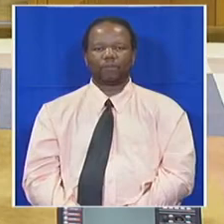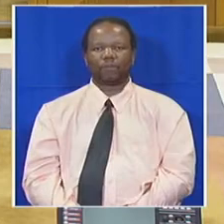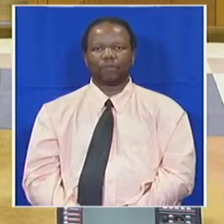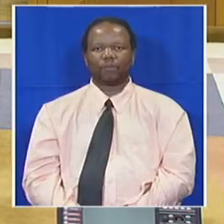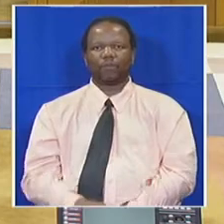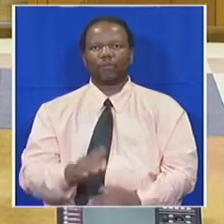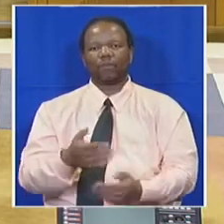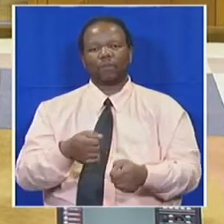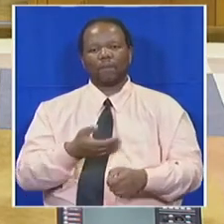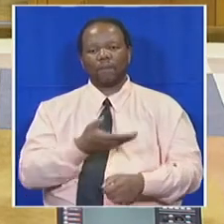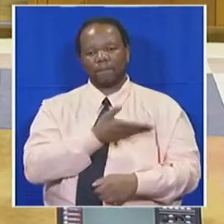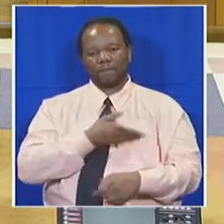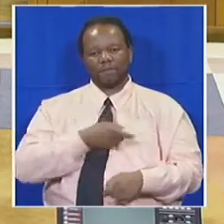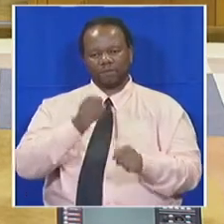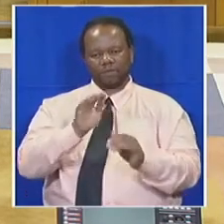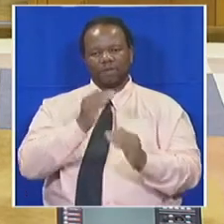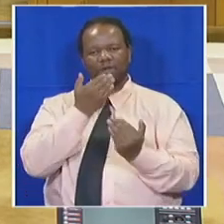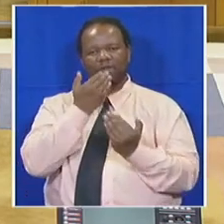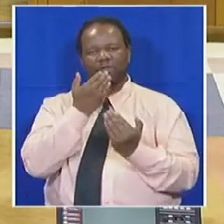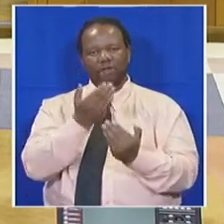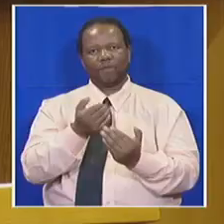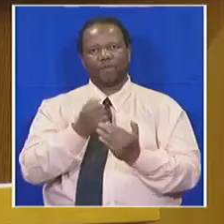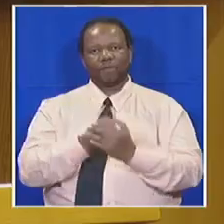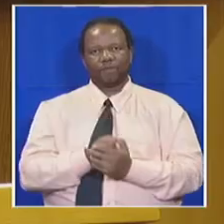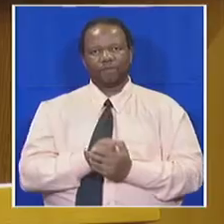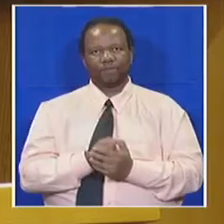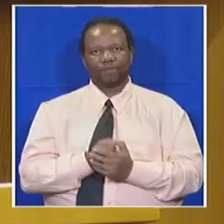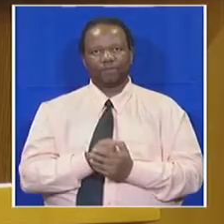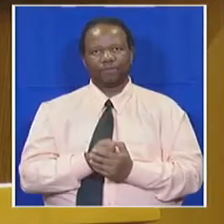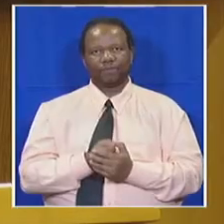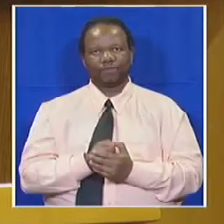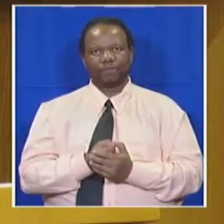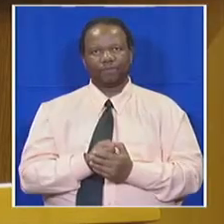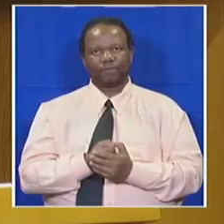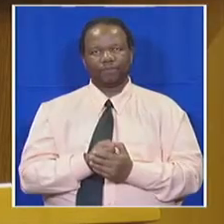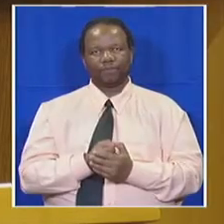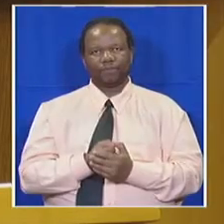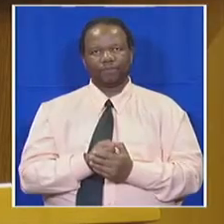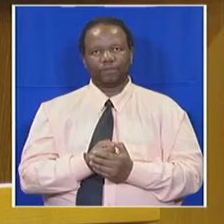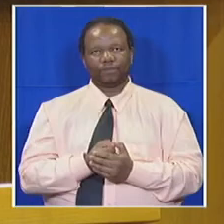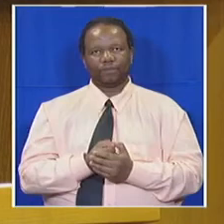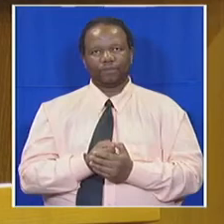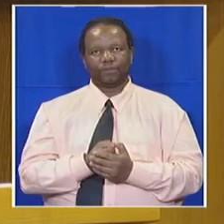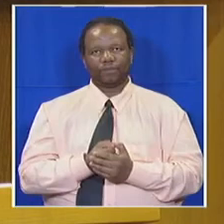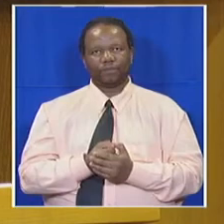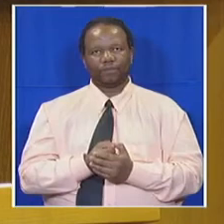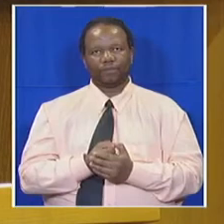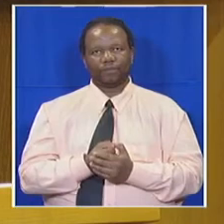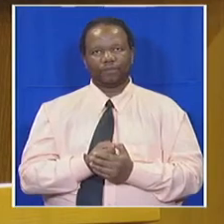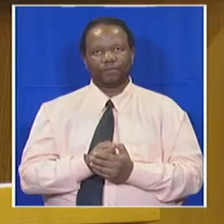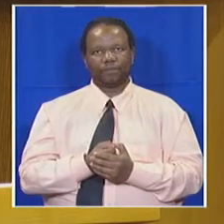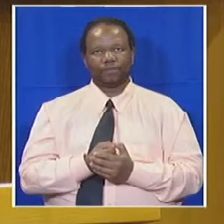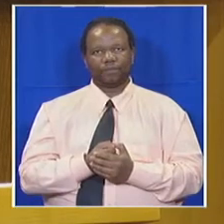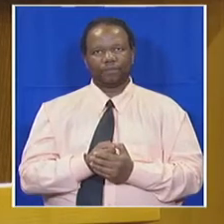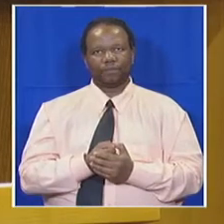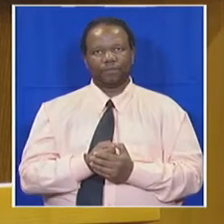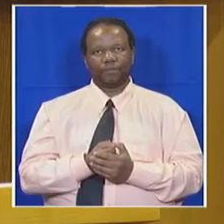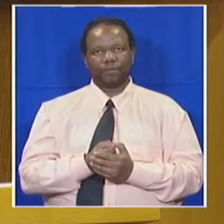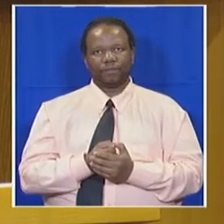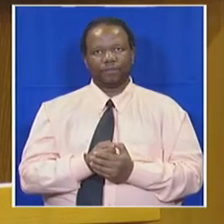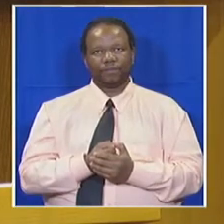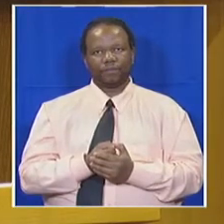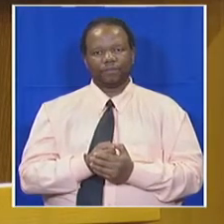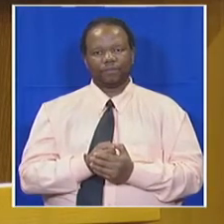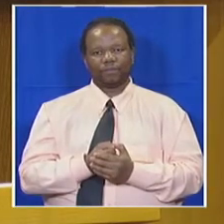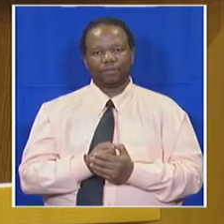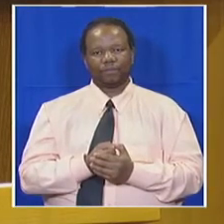Thank you, Madam Speaker. The death of over 100 mental patients at the hands of